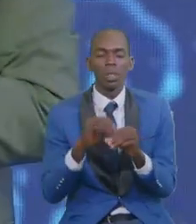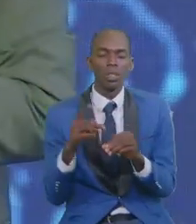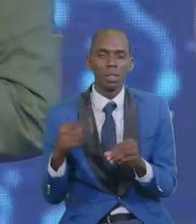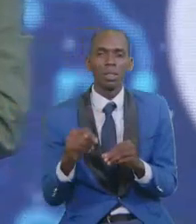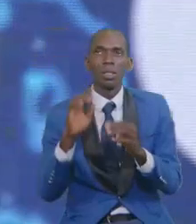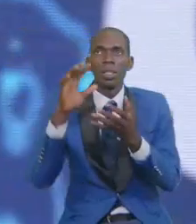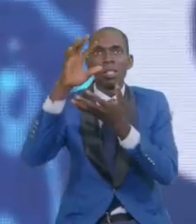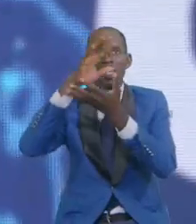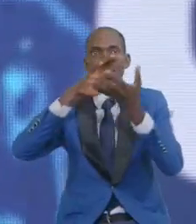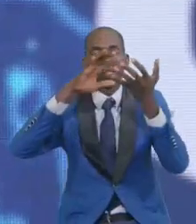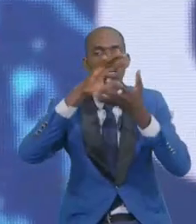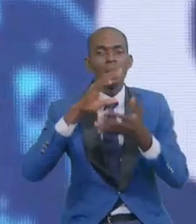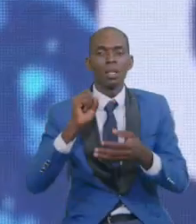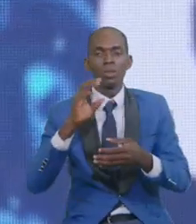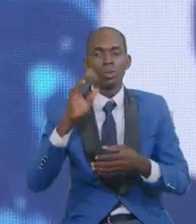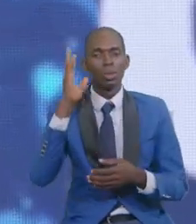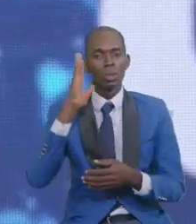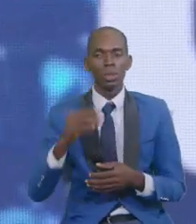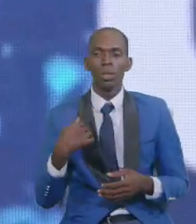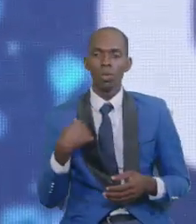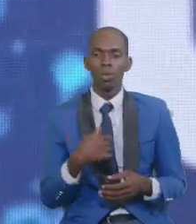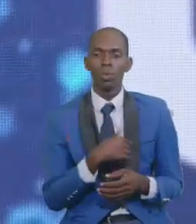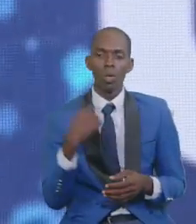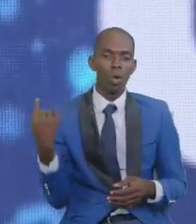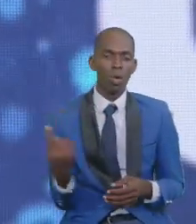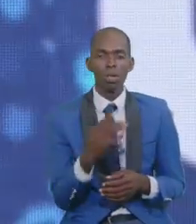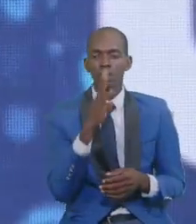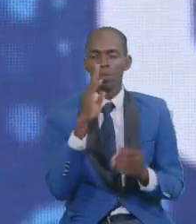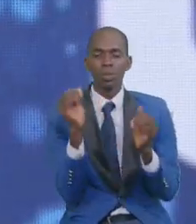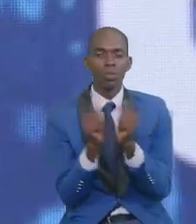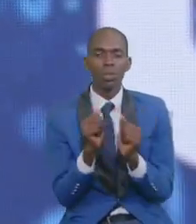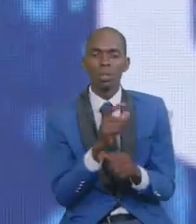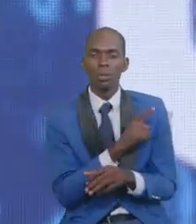and so shall we ever be with the Lord.